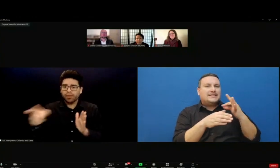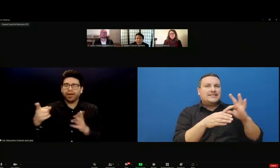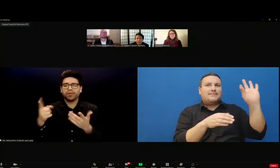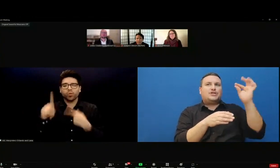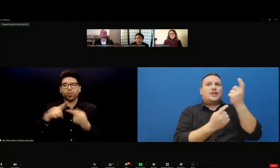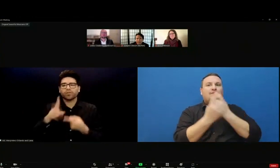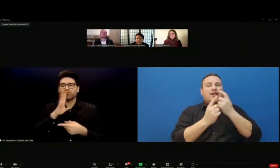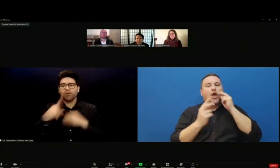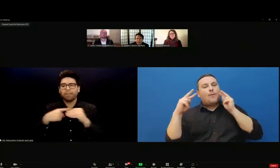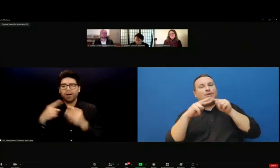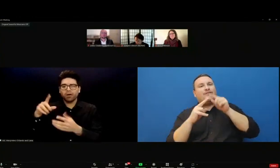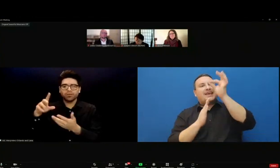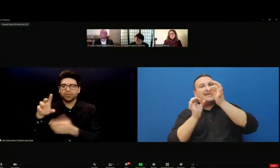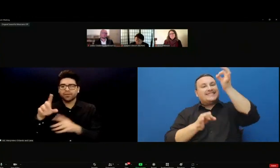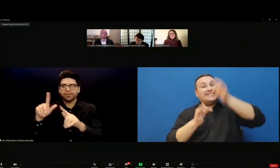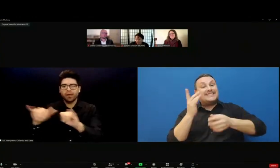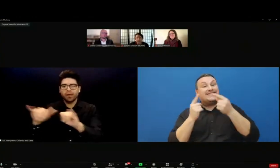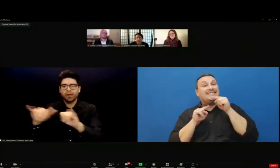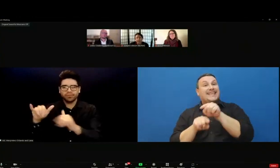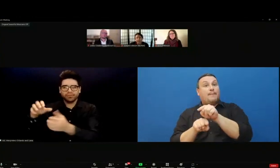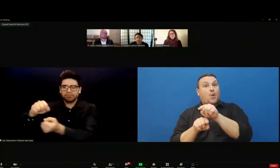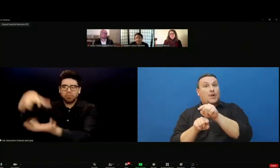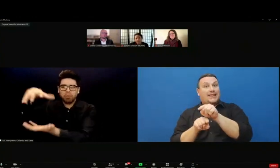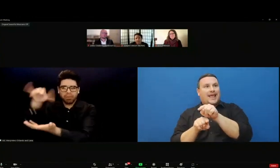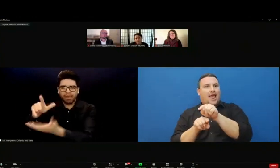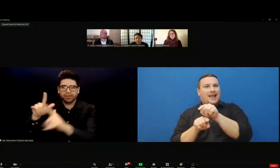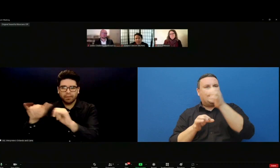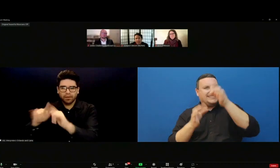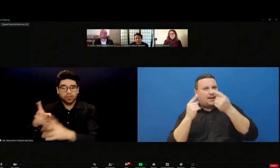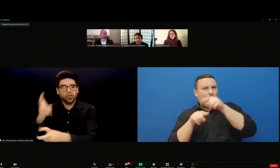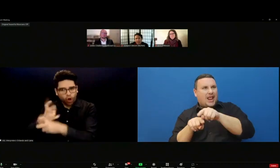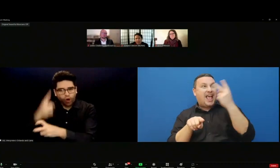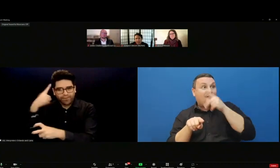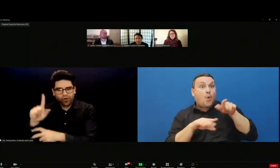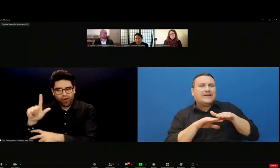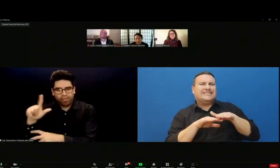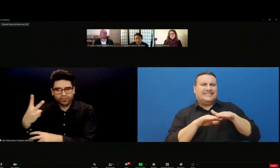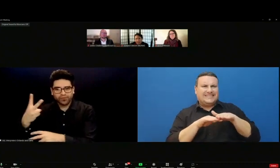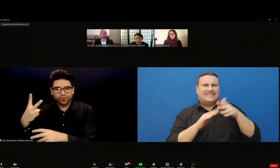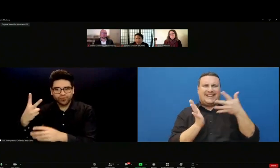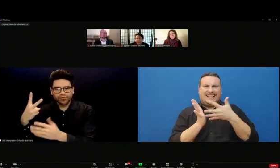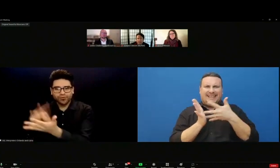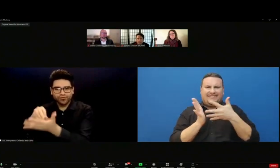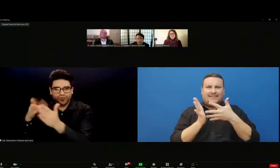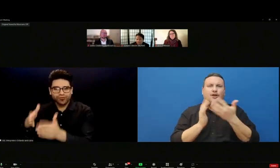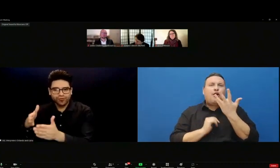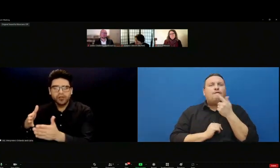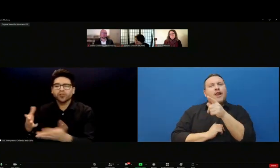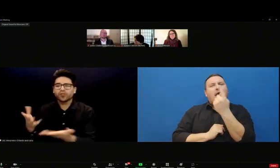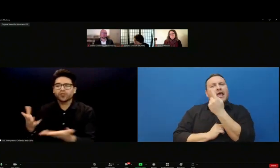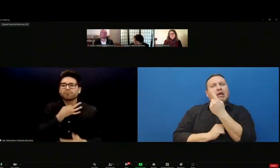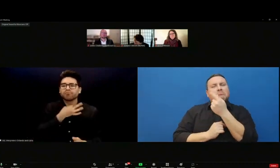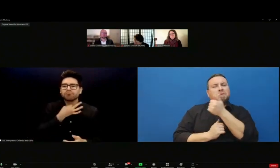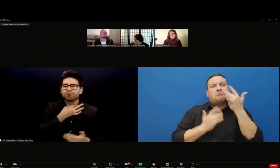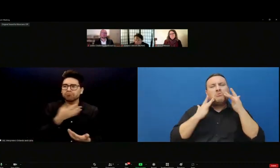simultaneity, expressing things simultaneously is actually quite difficult. So I wanted you to comment on where